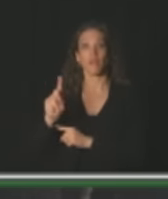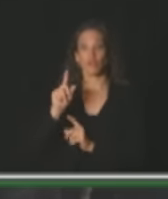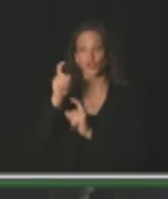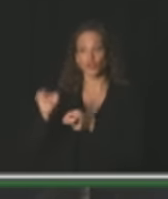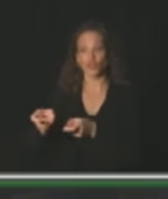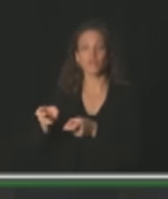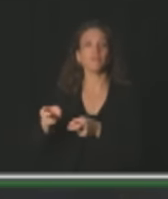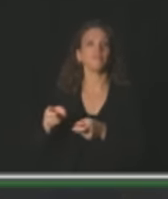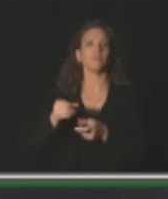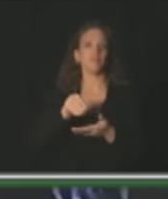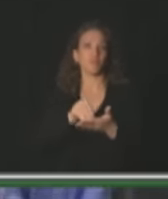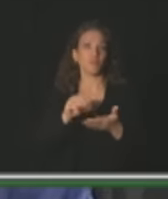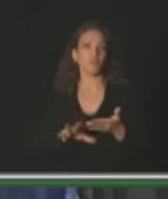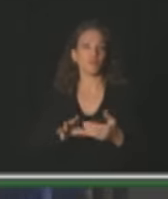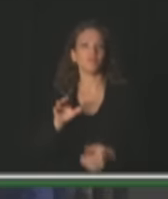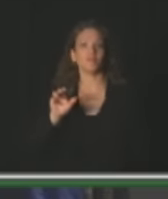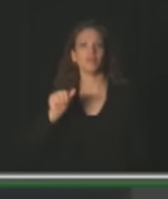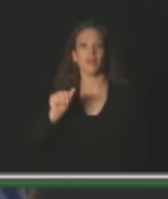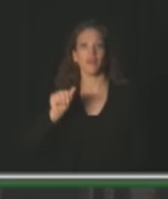Cruz.